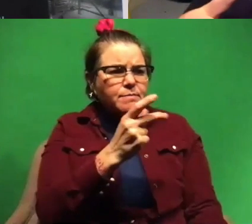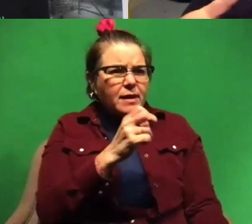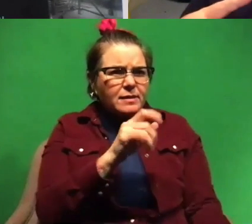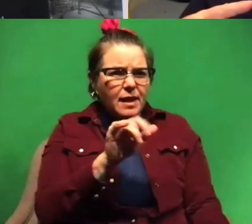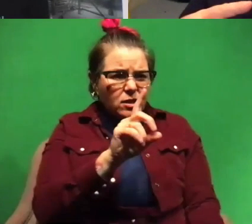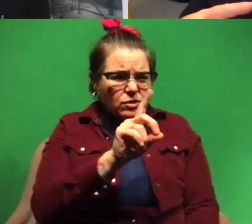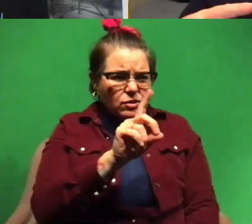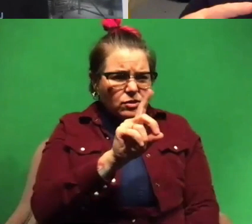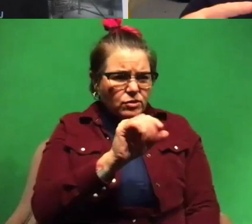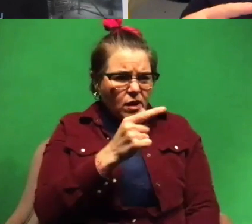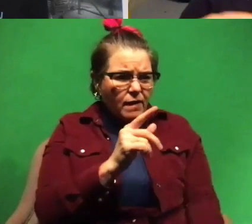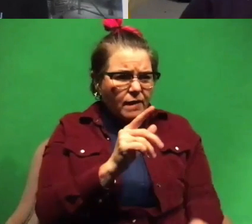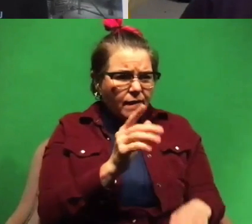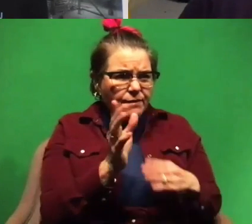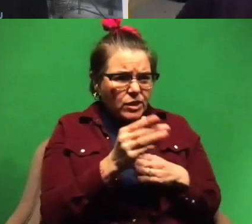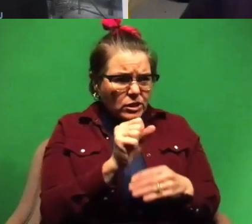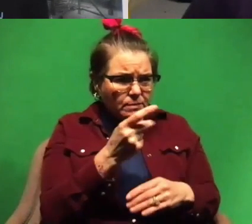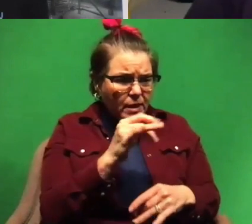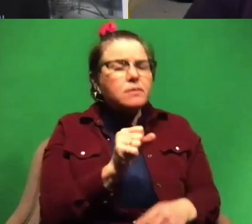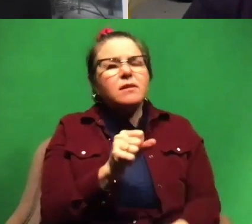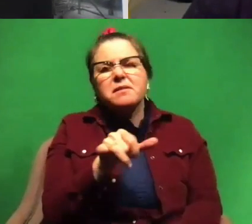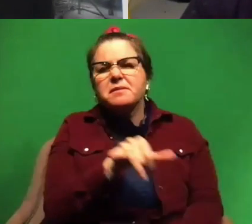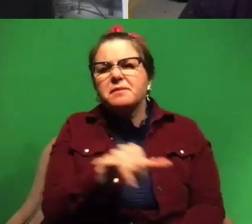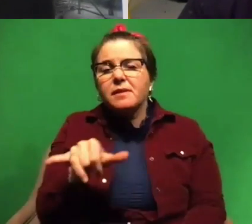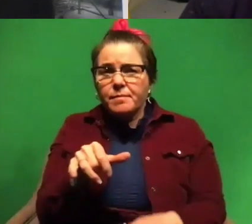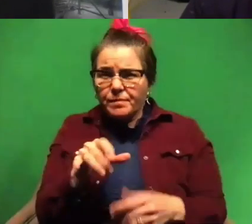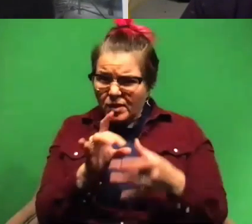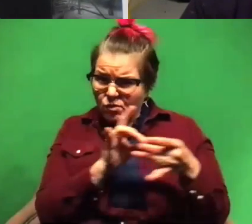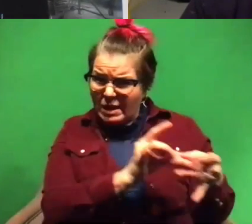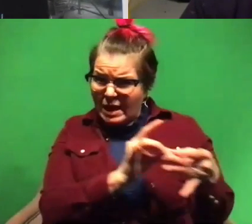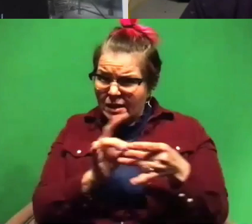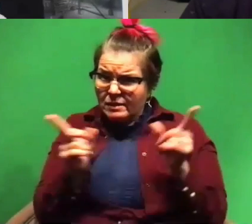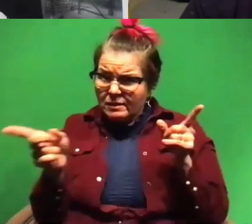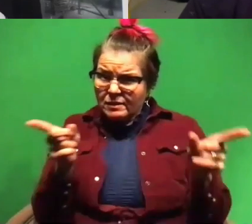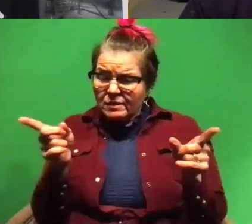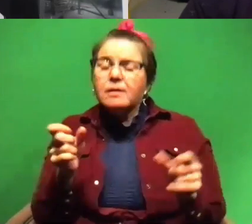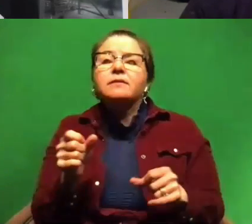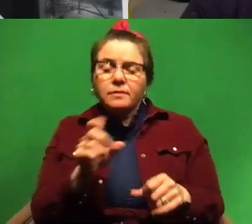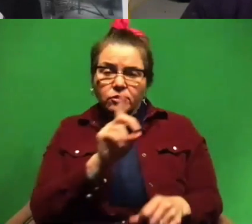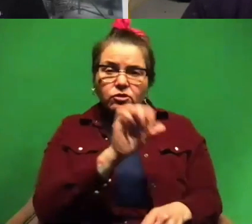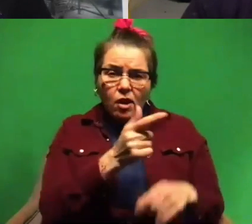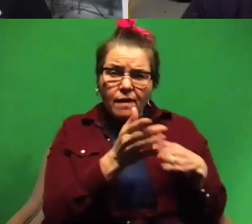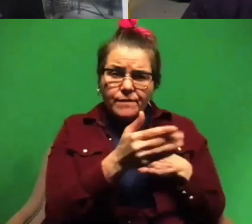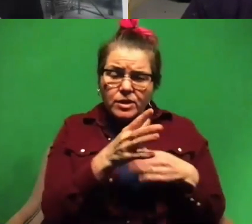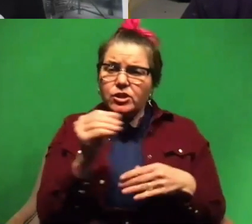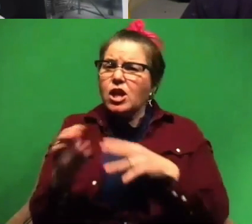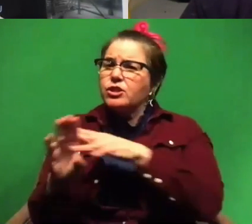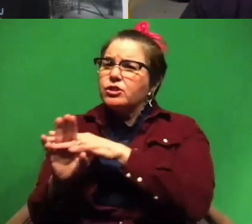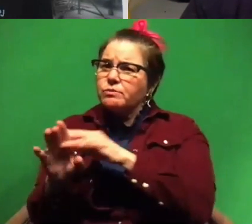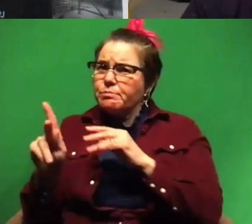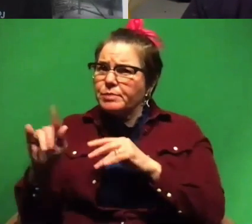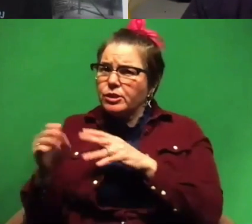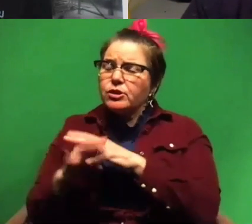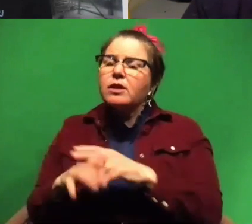spines? Yeah, are basically. Are they related to dogfish? They are, yes. They're one of those. And the